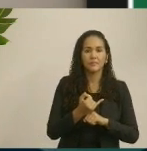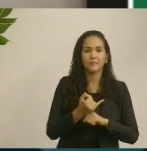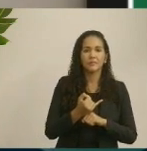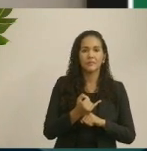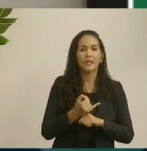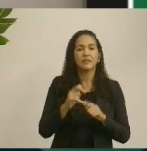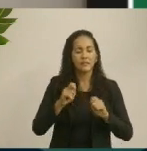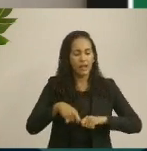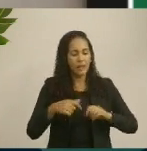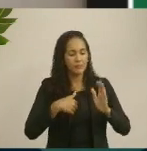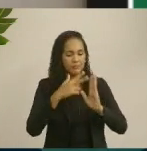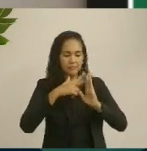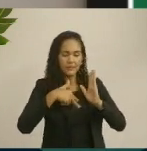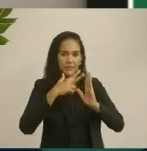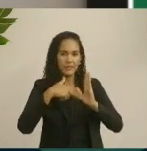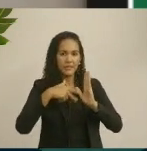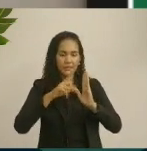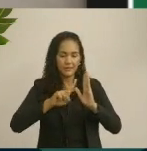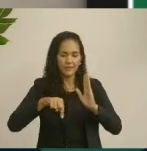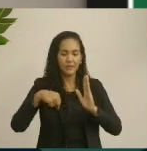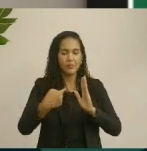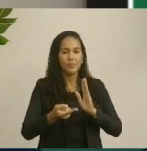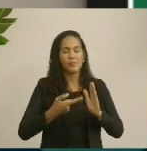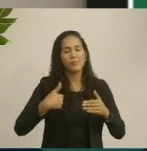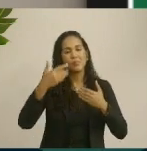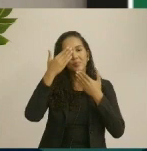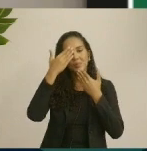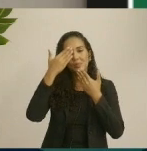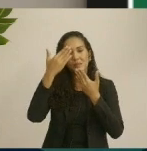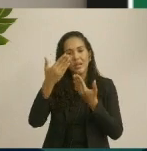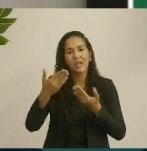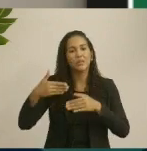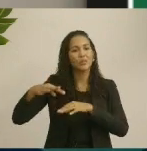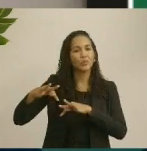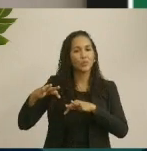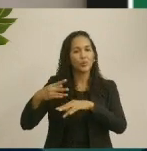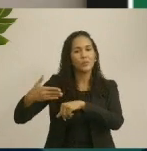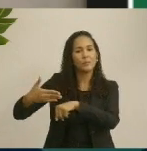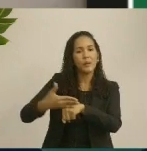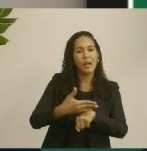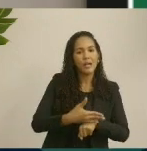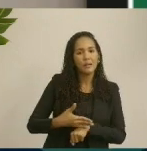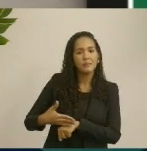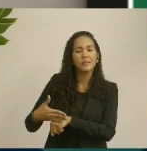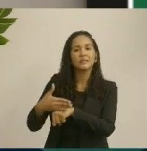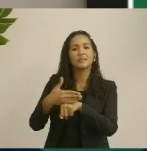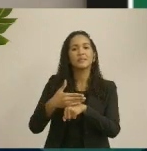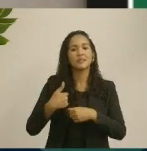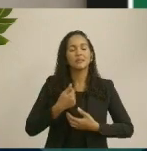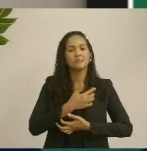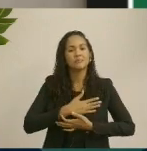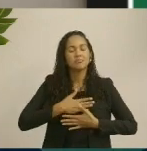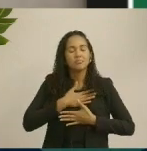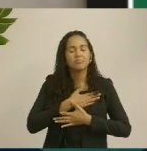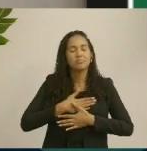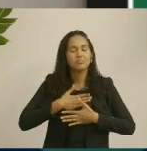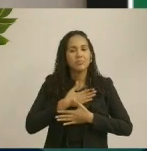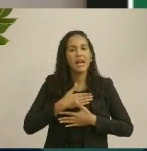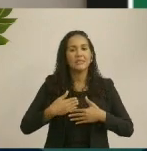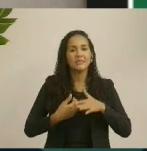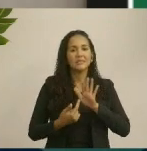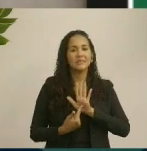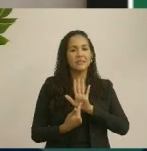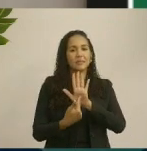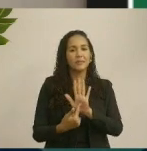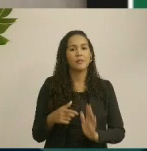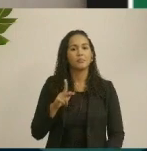for attending and for tuning in. Without further ado, it's my pleasure to introduce the president of SDSN and university professor